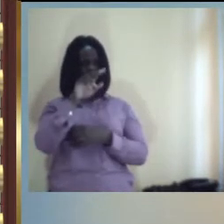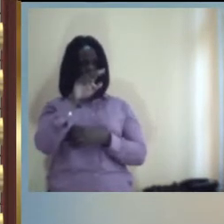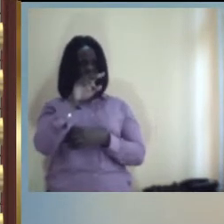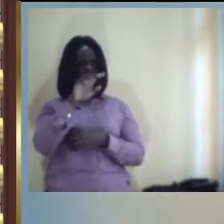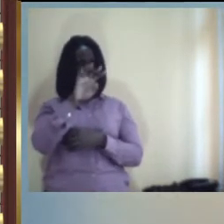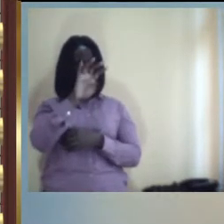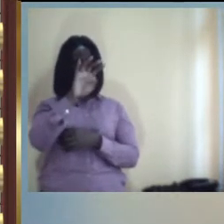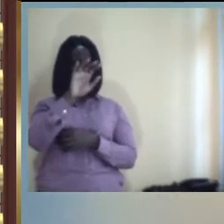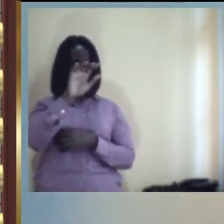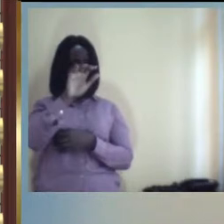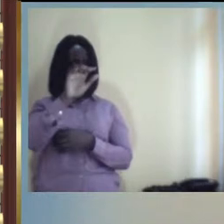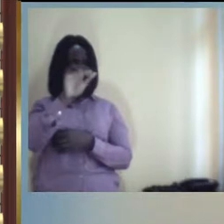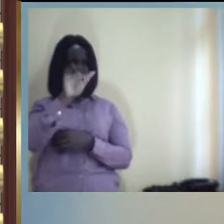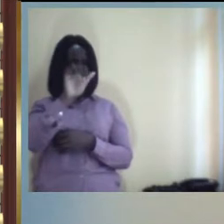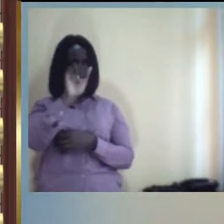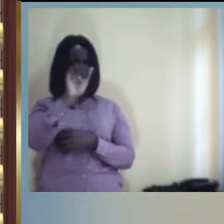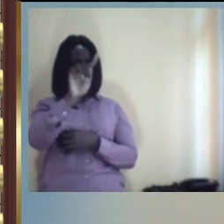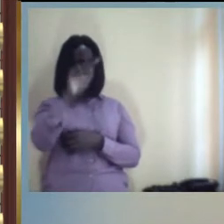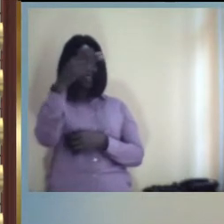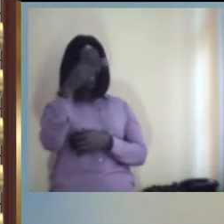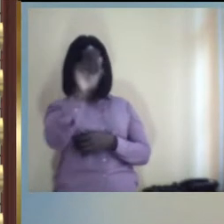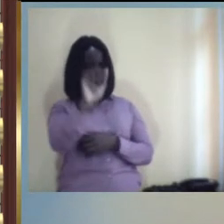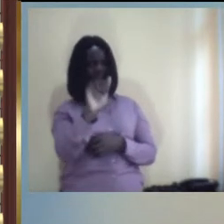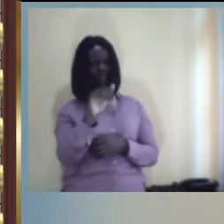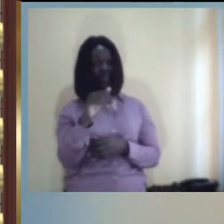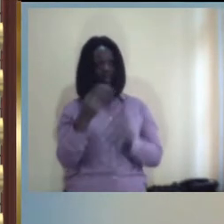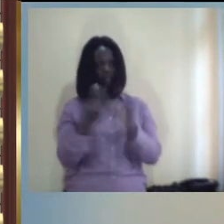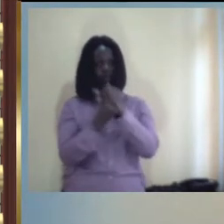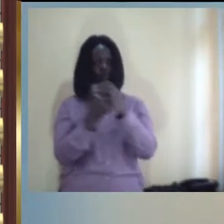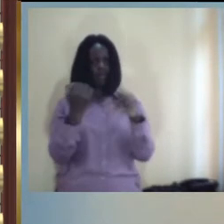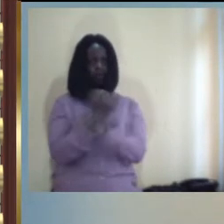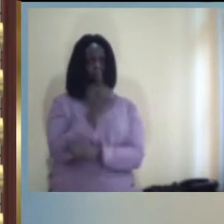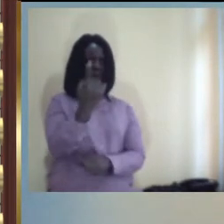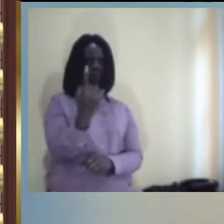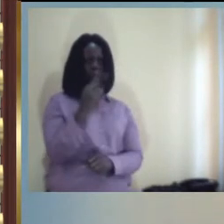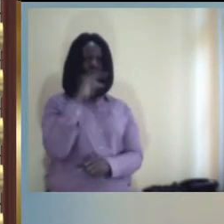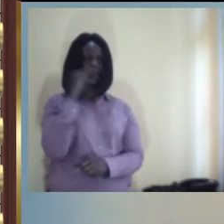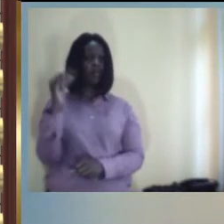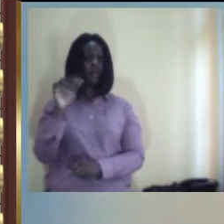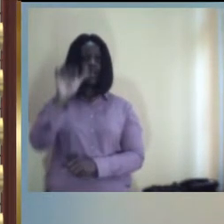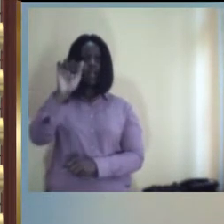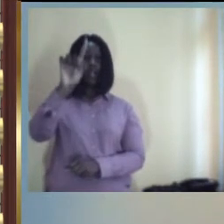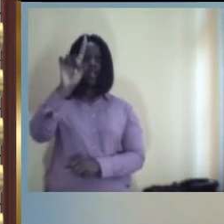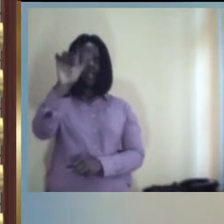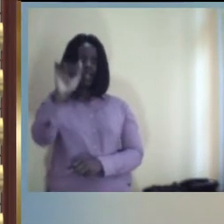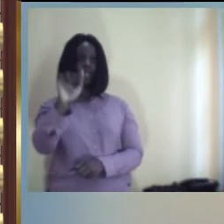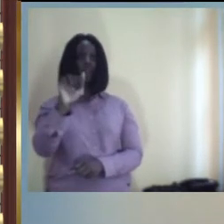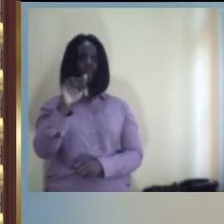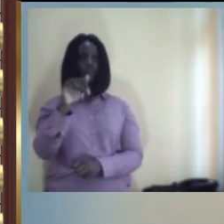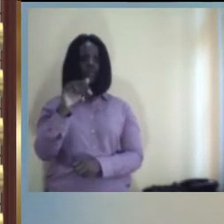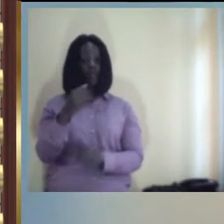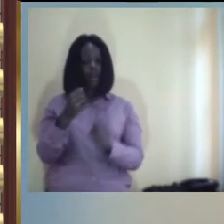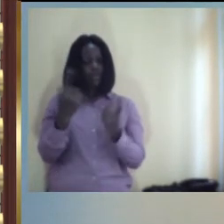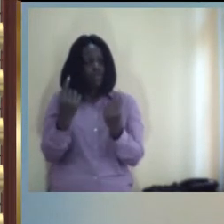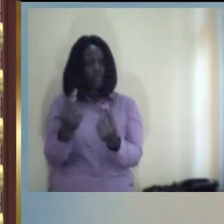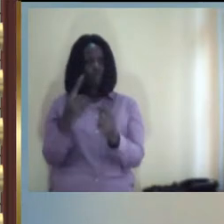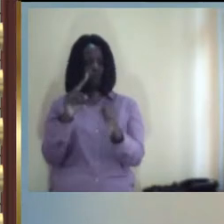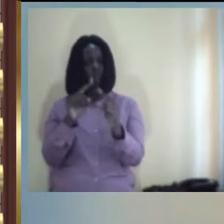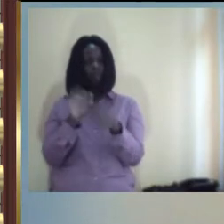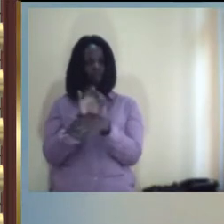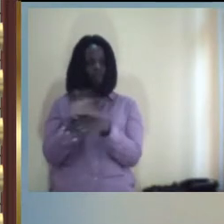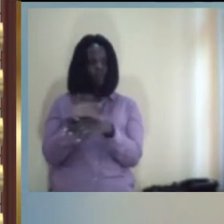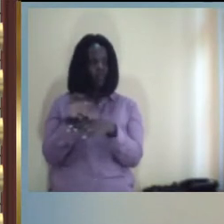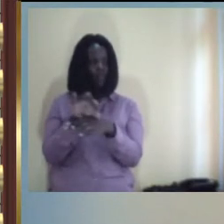ADA, were rationalized into one entity, namely ADA. This was done in anticipation